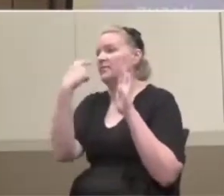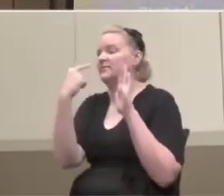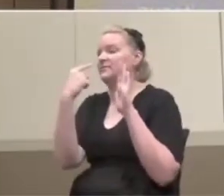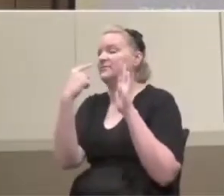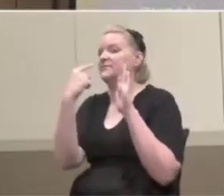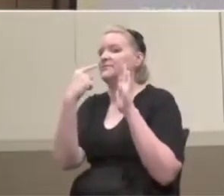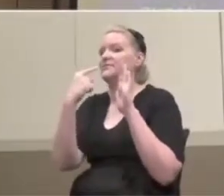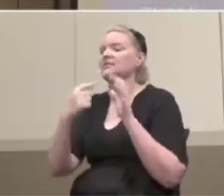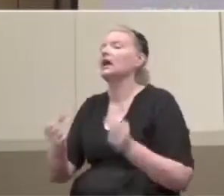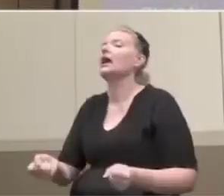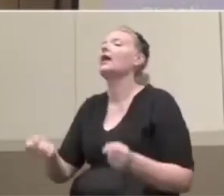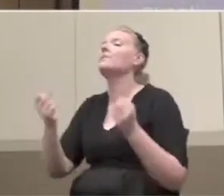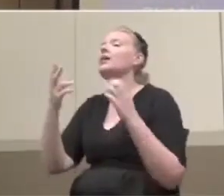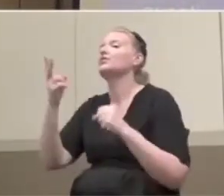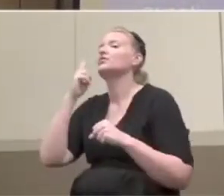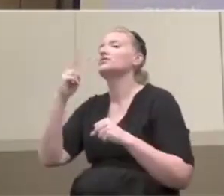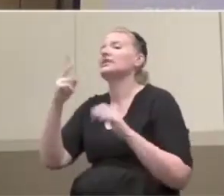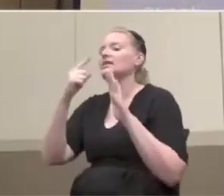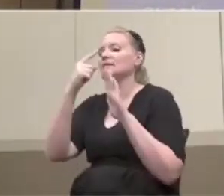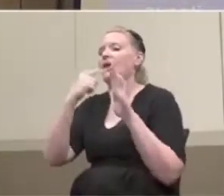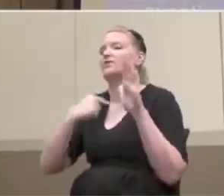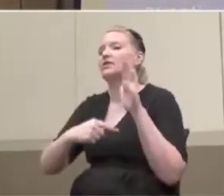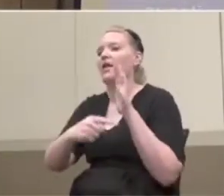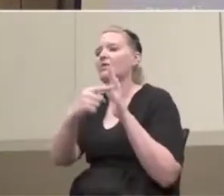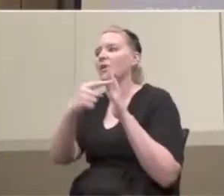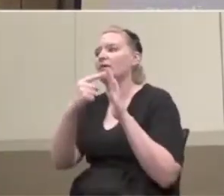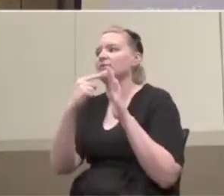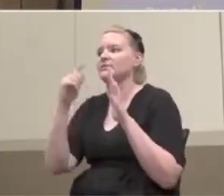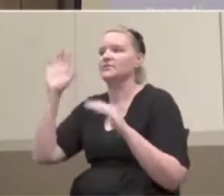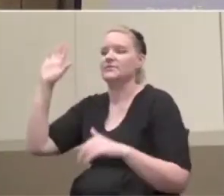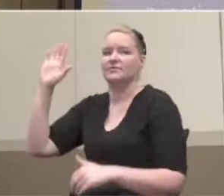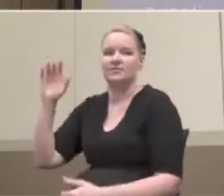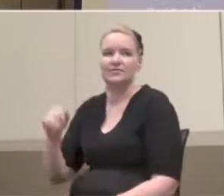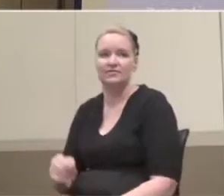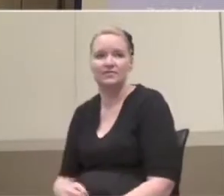How many of you see her spinning counterclockwise? Please raise your hand.